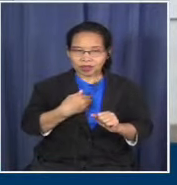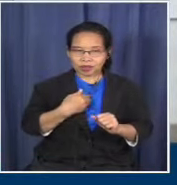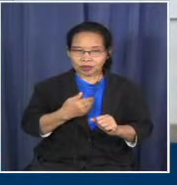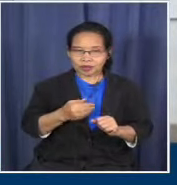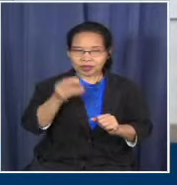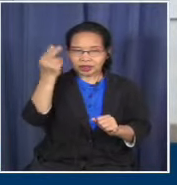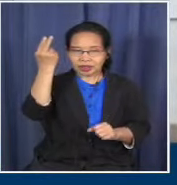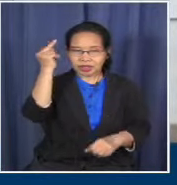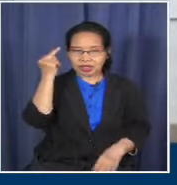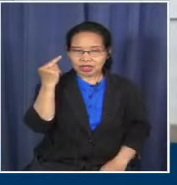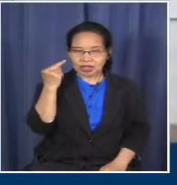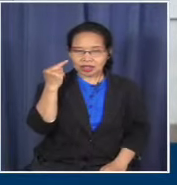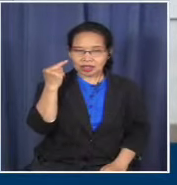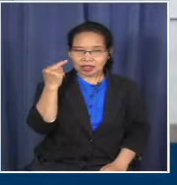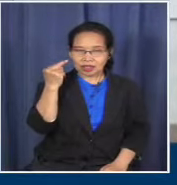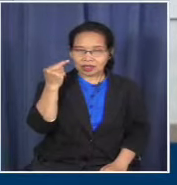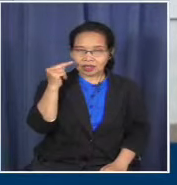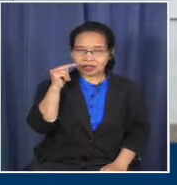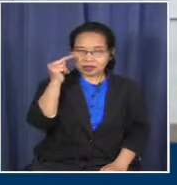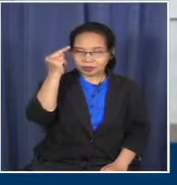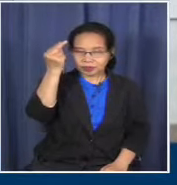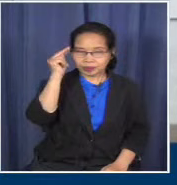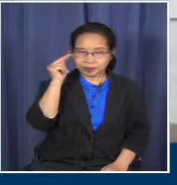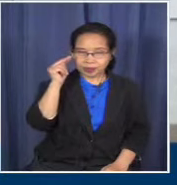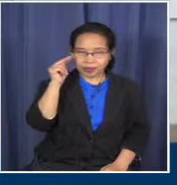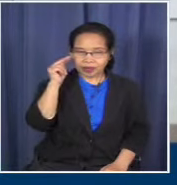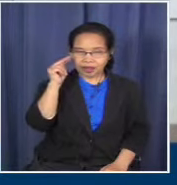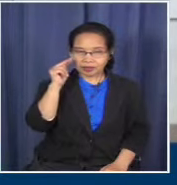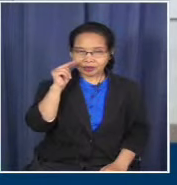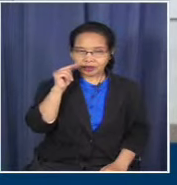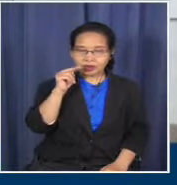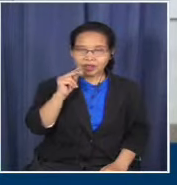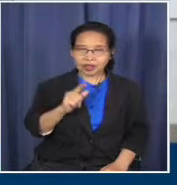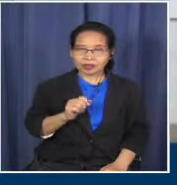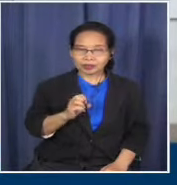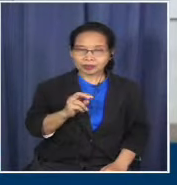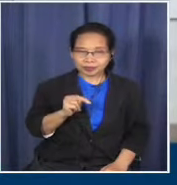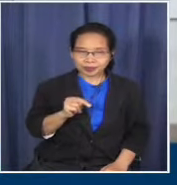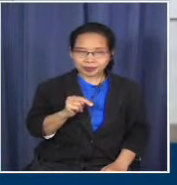Before, I washed cloth diapers of my nephews and nieces.